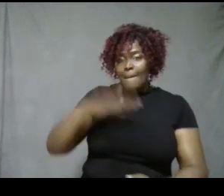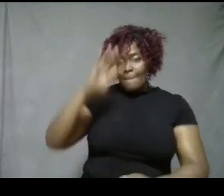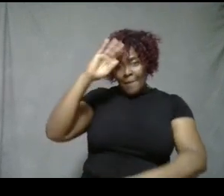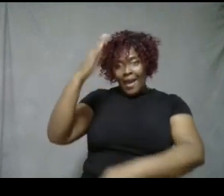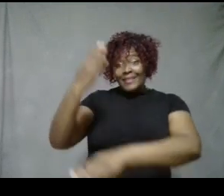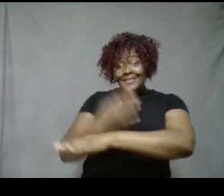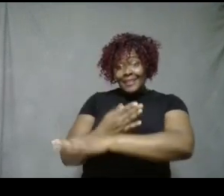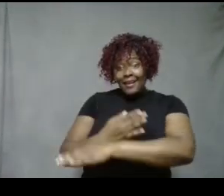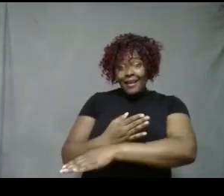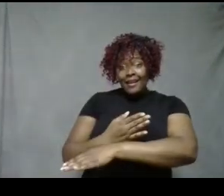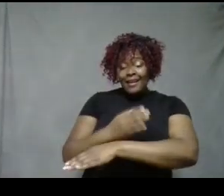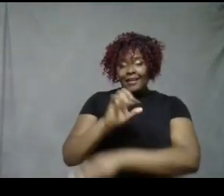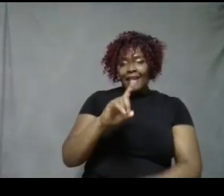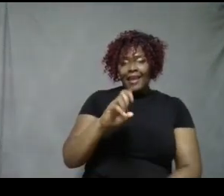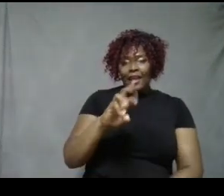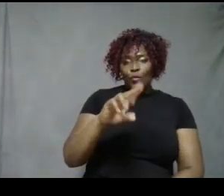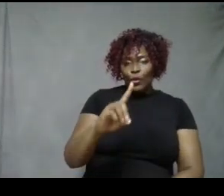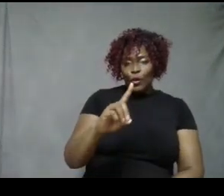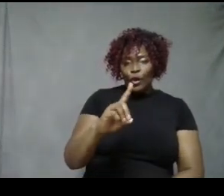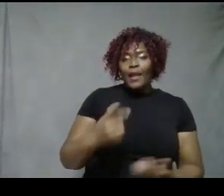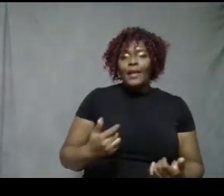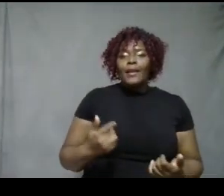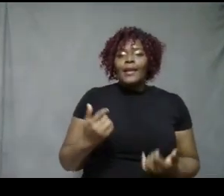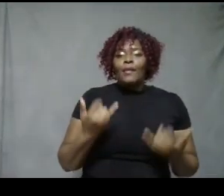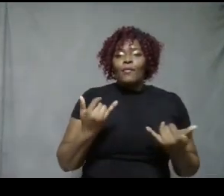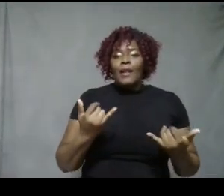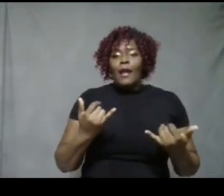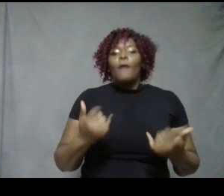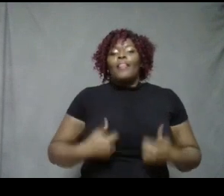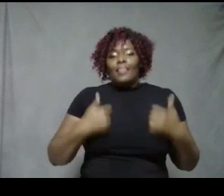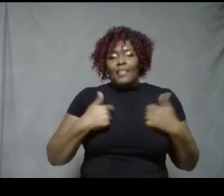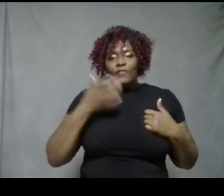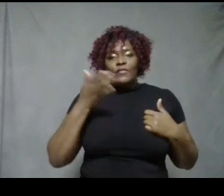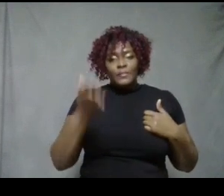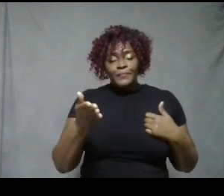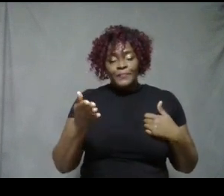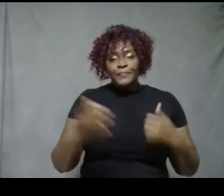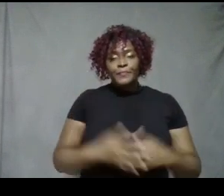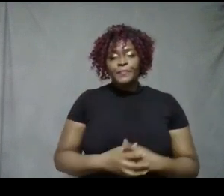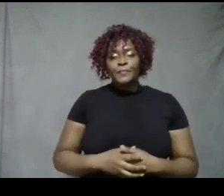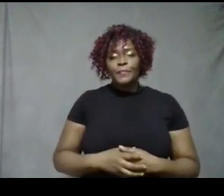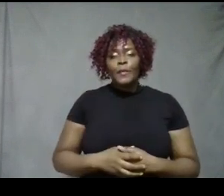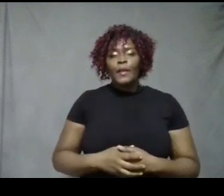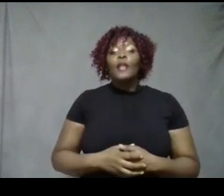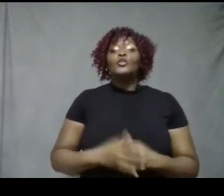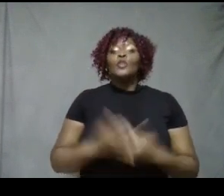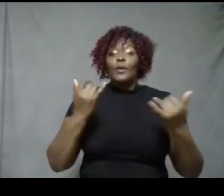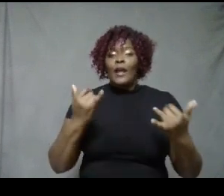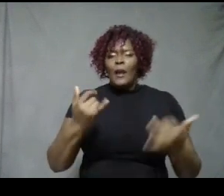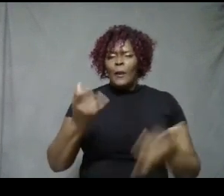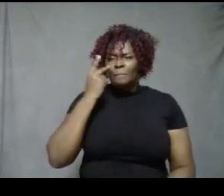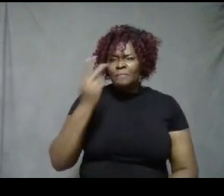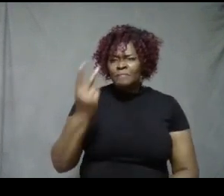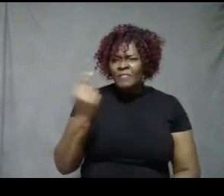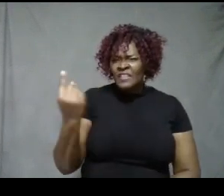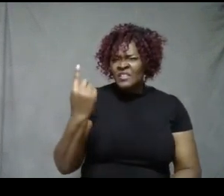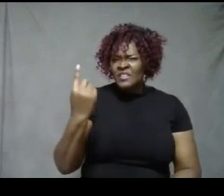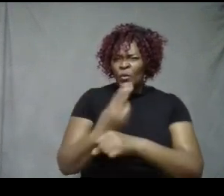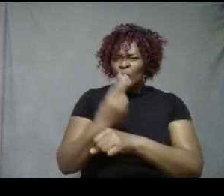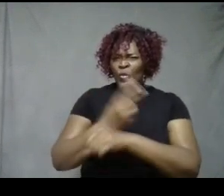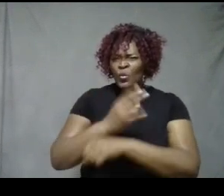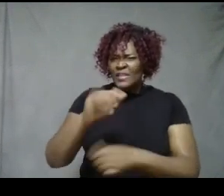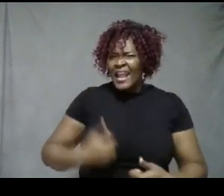II, presently lives in the property. It has come to my attention that someone may be using this address to